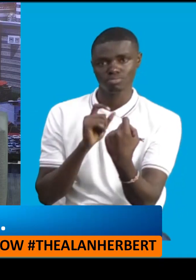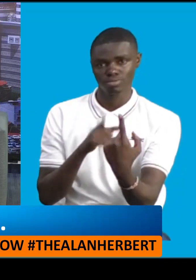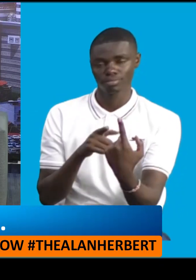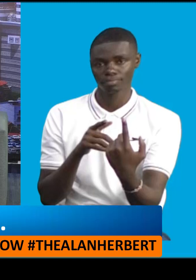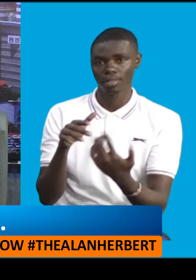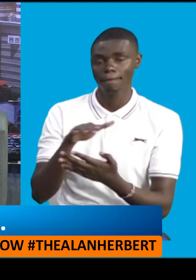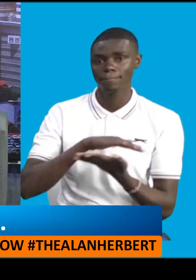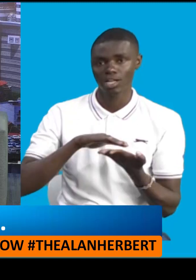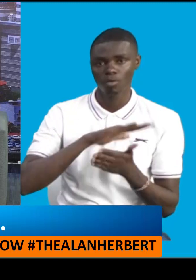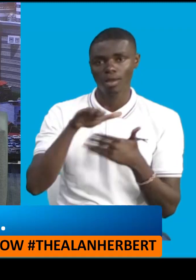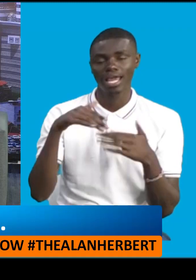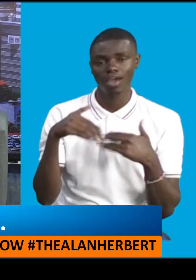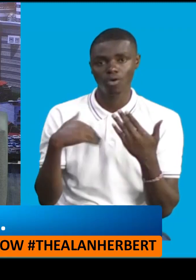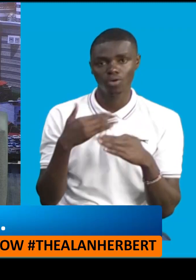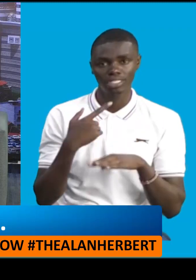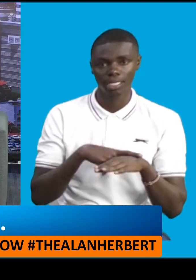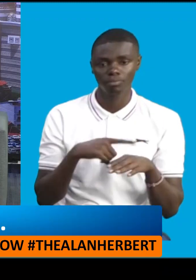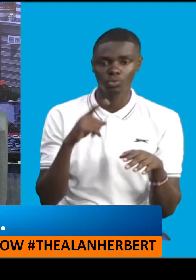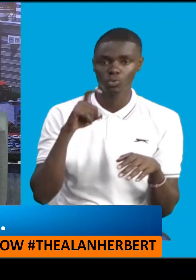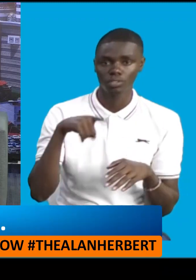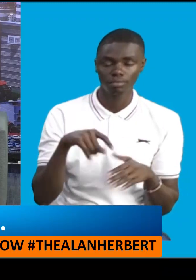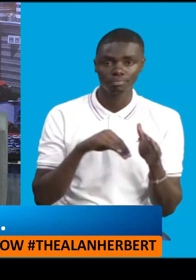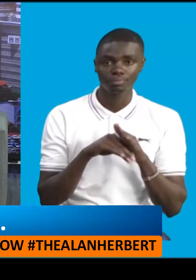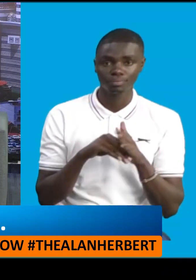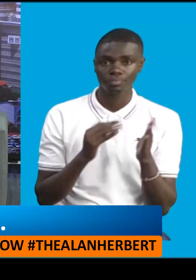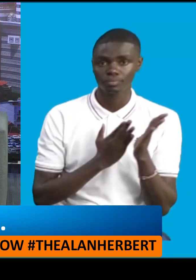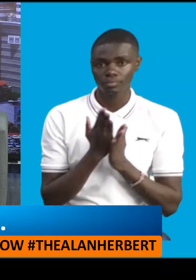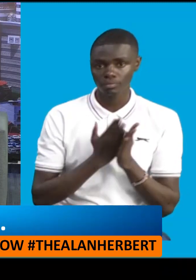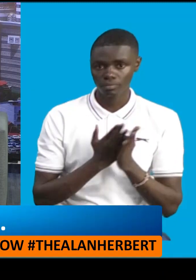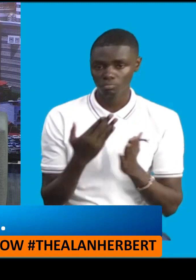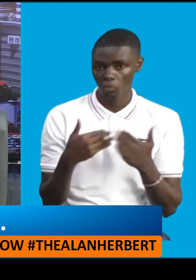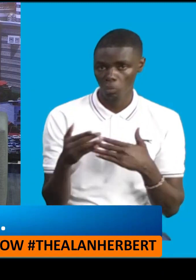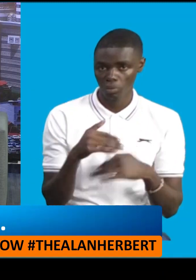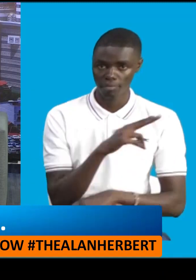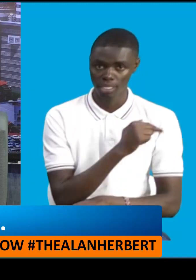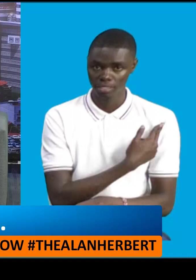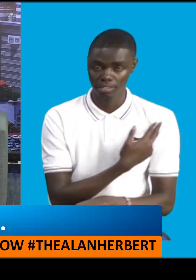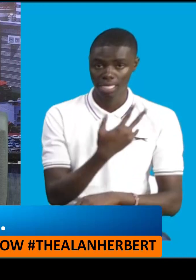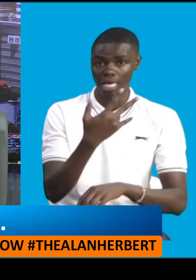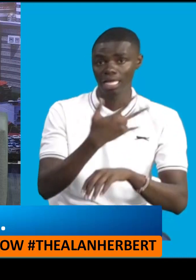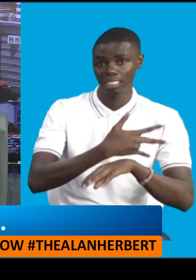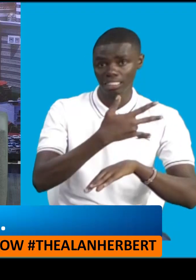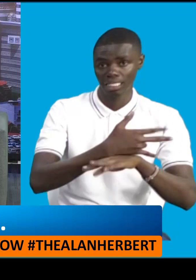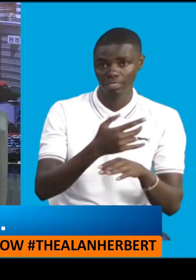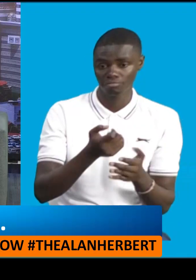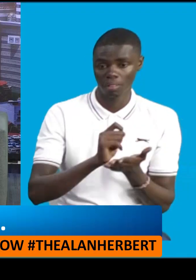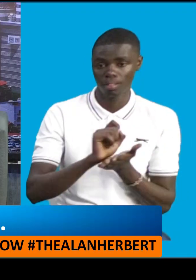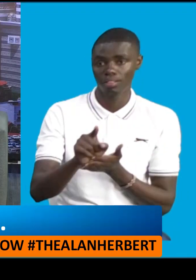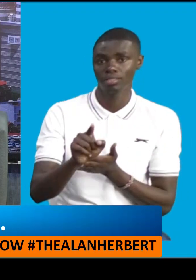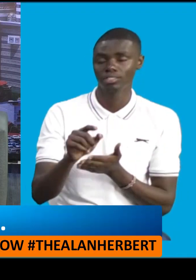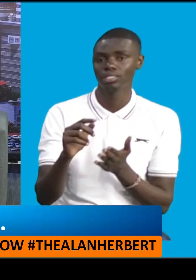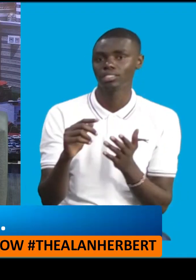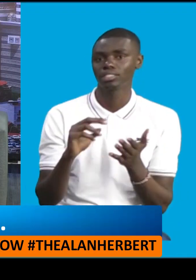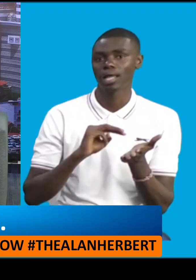messaging platform, so that every time you have access to services at whichever hospital, NHIF sends